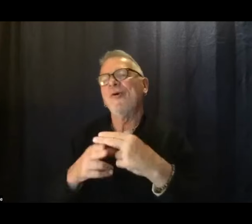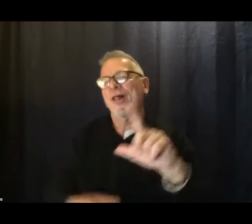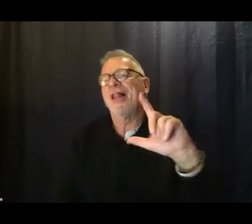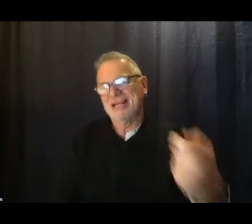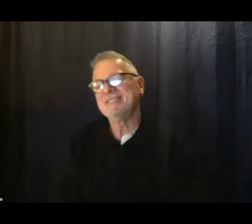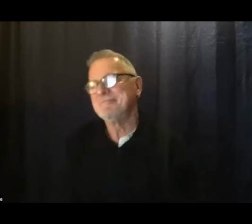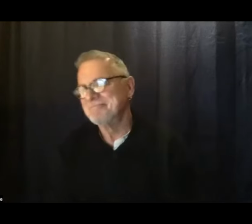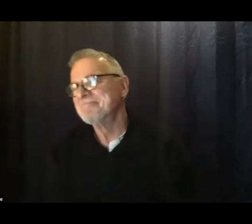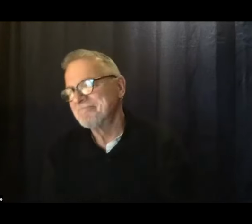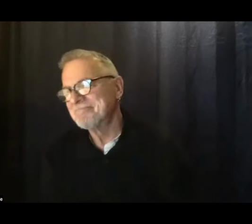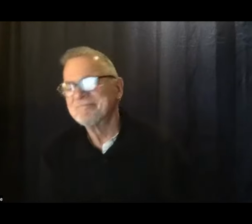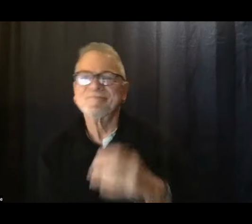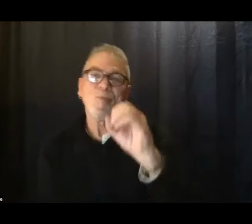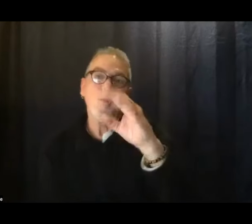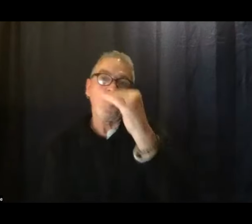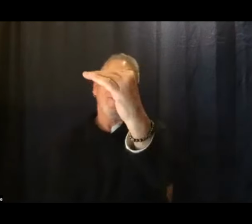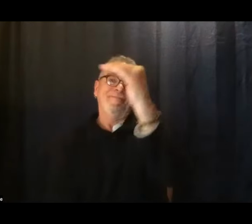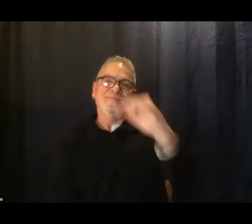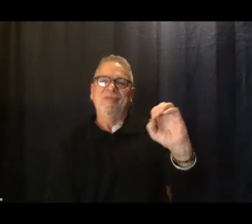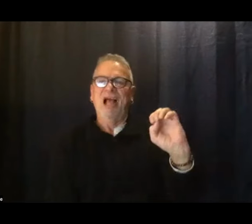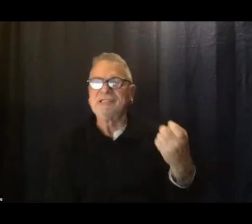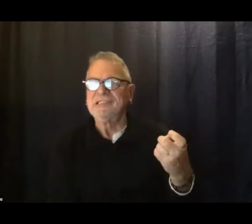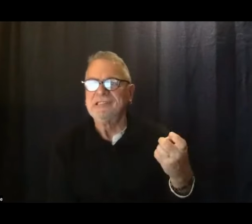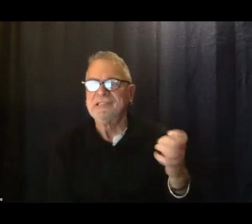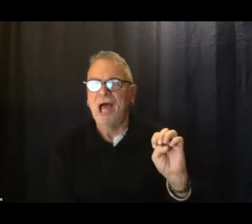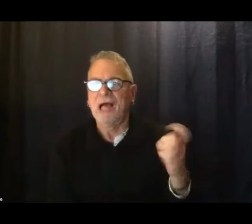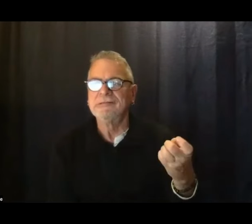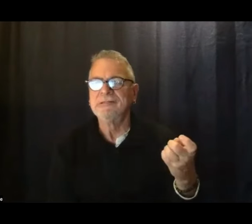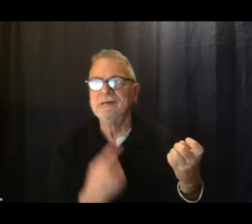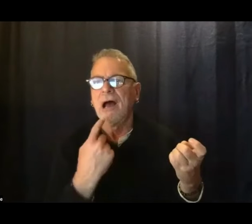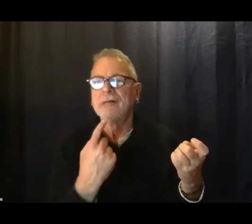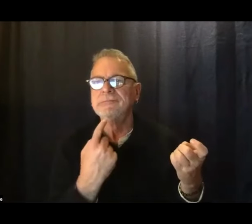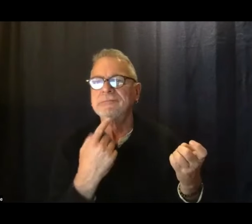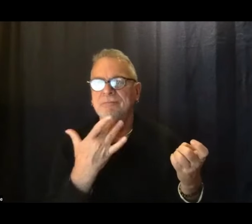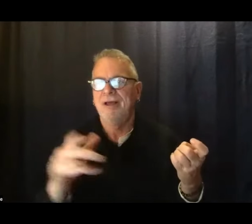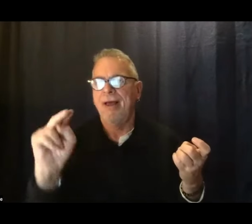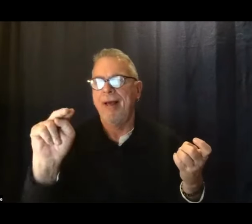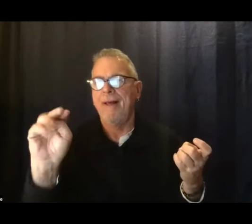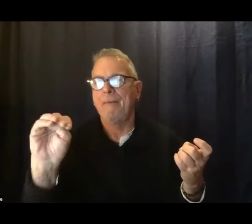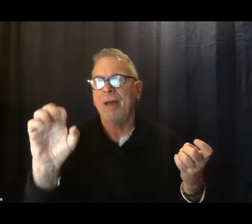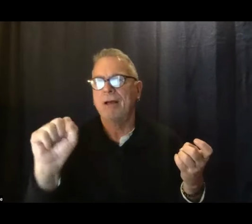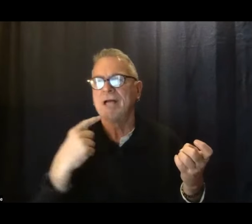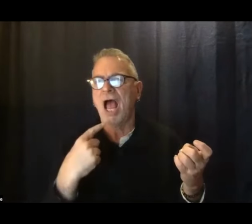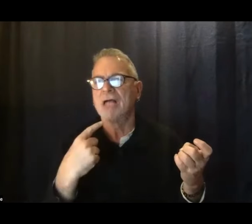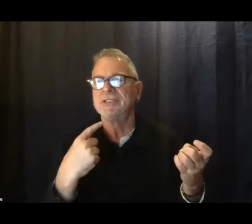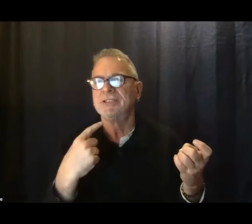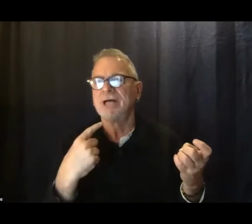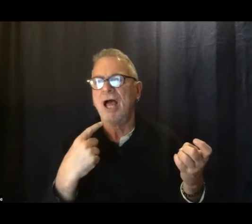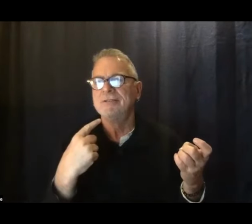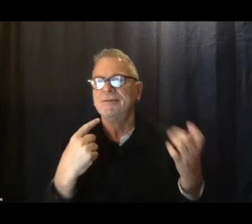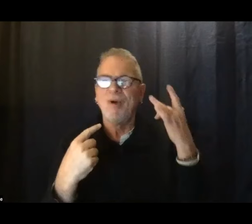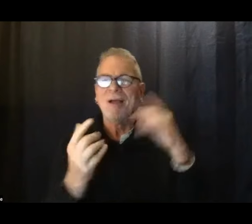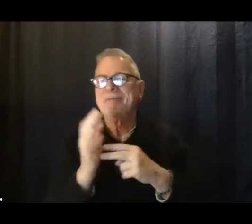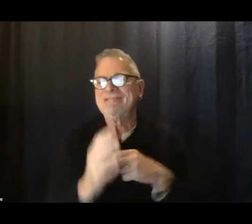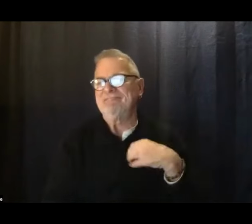So that's lexicalized, so. X, EX. And then look